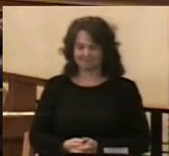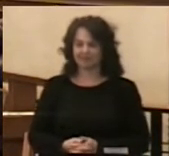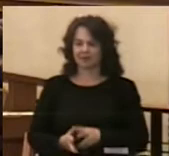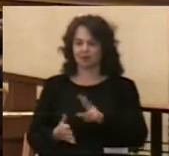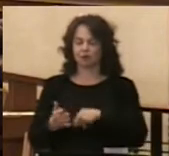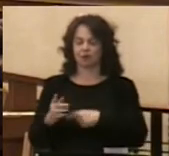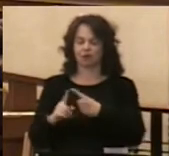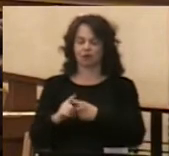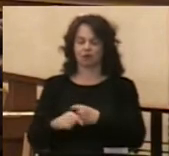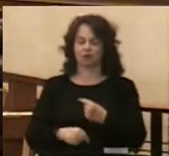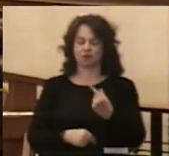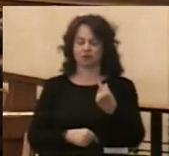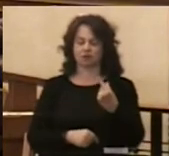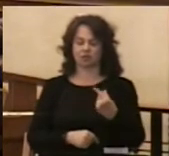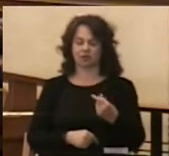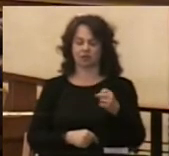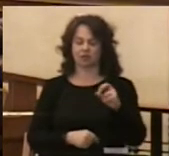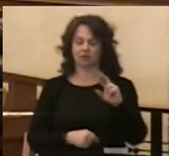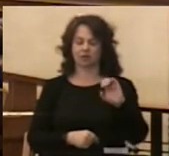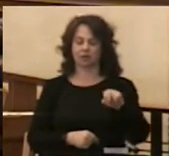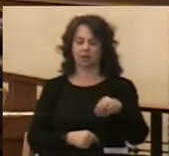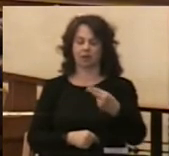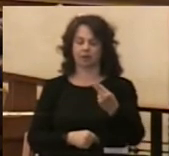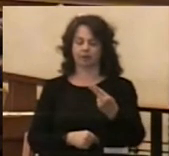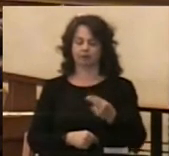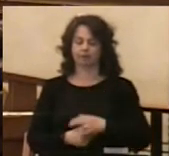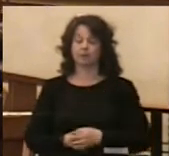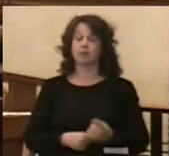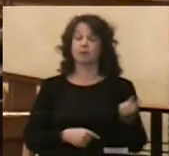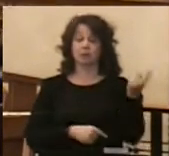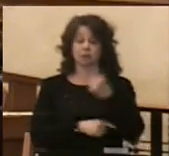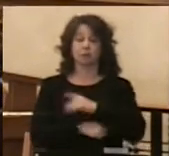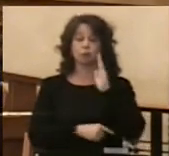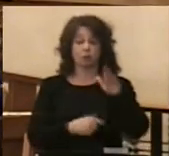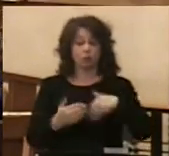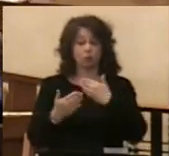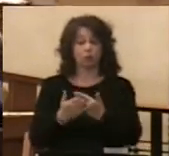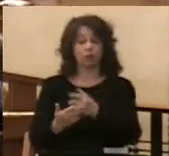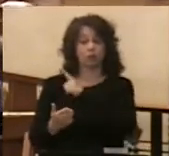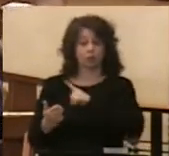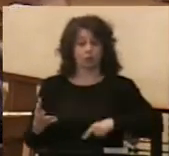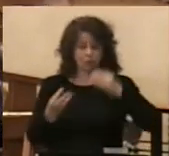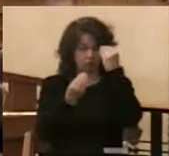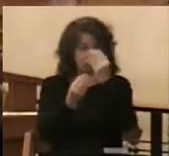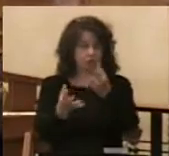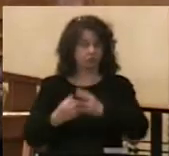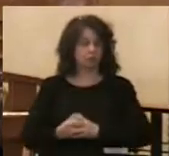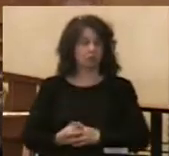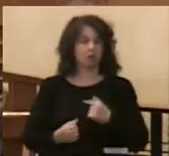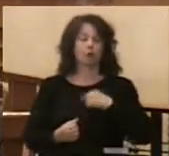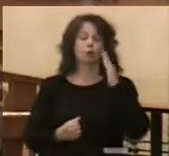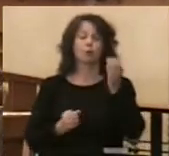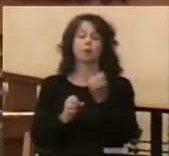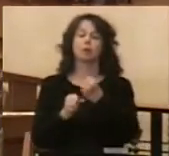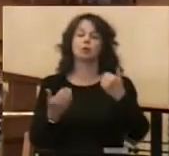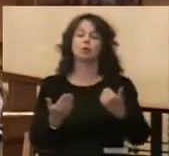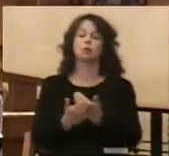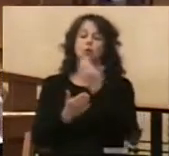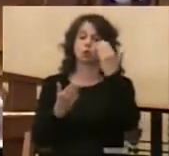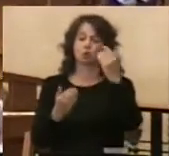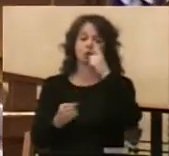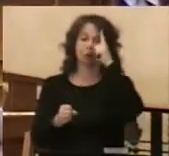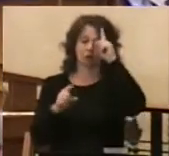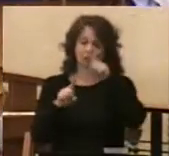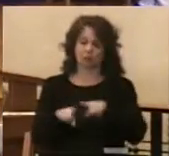A reading from Jeremiah. The days are surely coming, says the Lord, when I will make a new covenant with the house